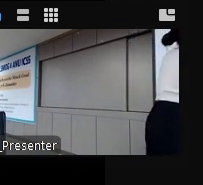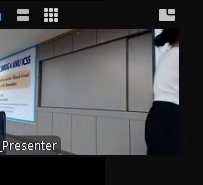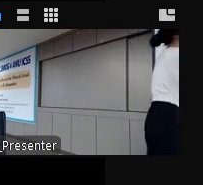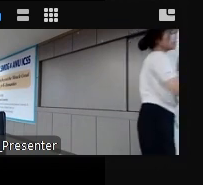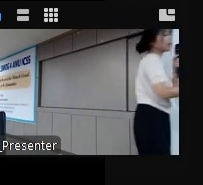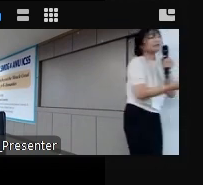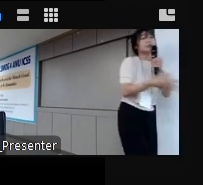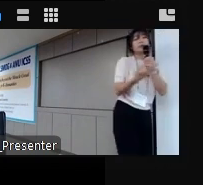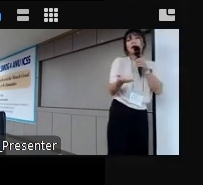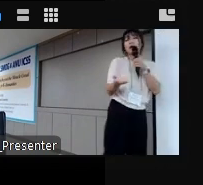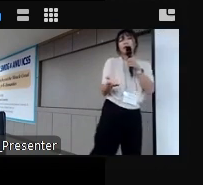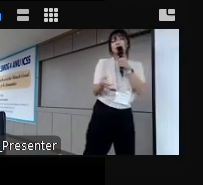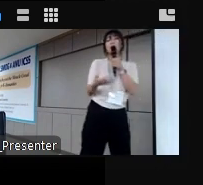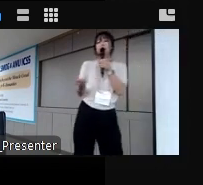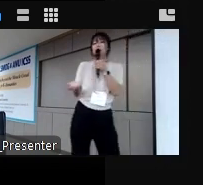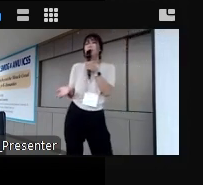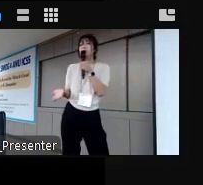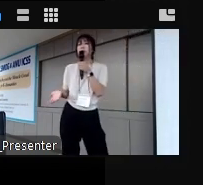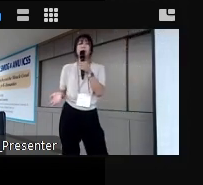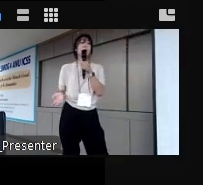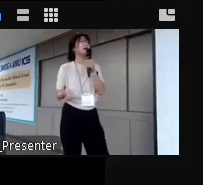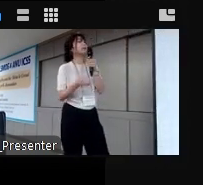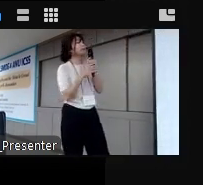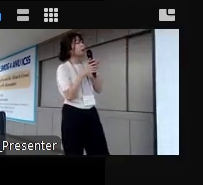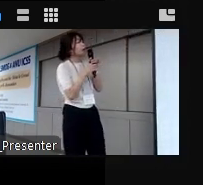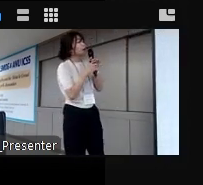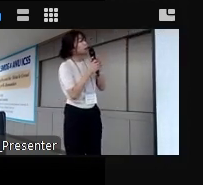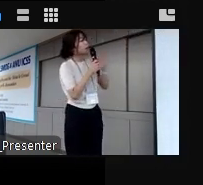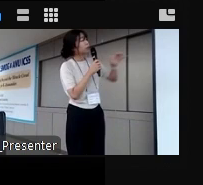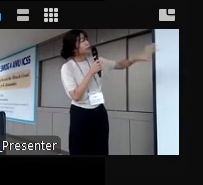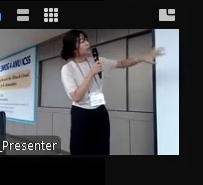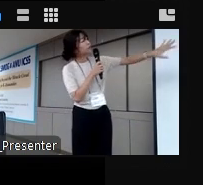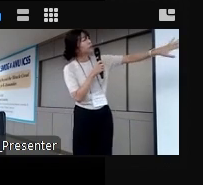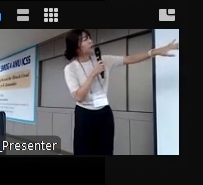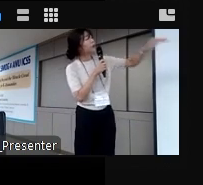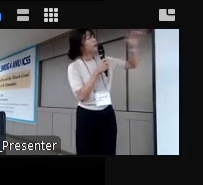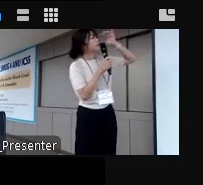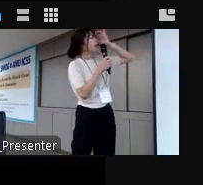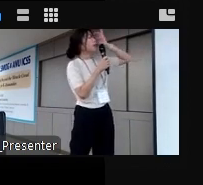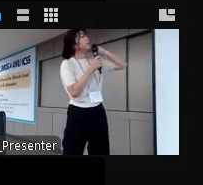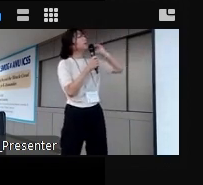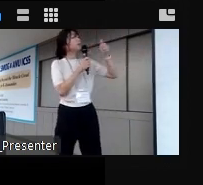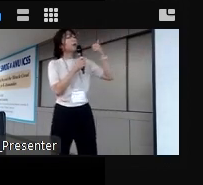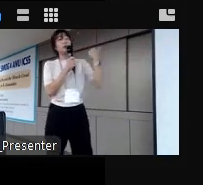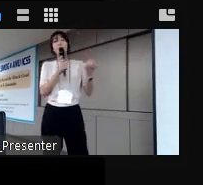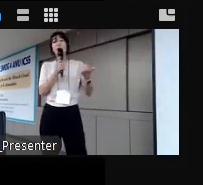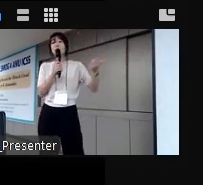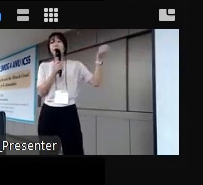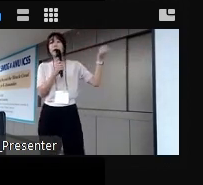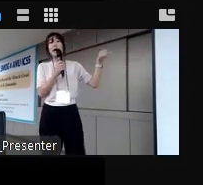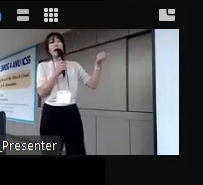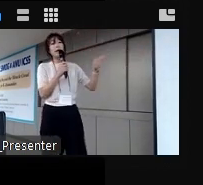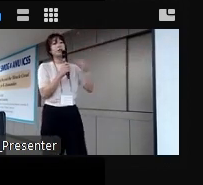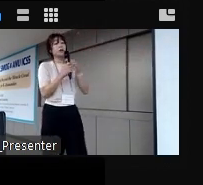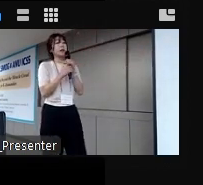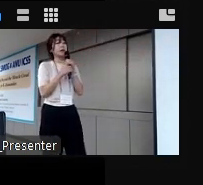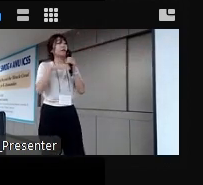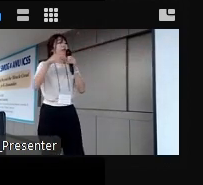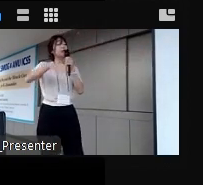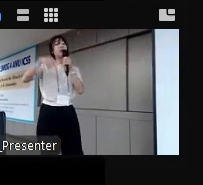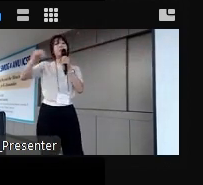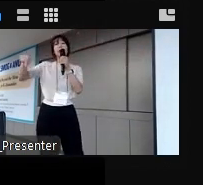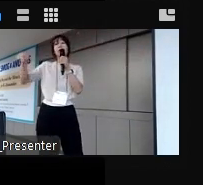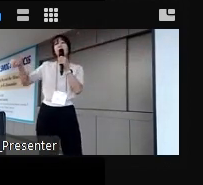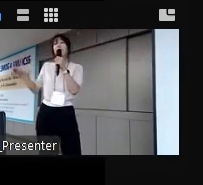are the context tells you who's doing what. So what we see overall is that, first of all, blue bars are very high, showing that if you